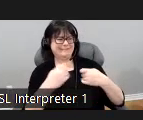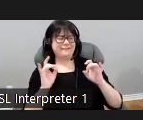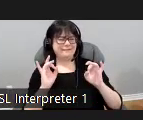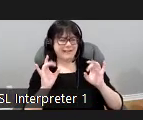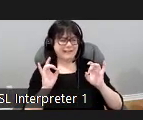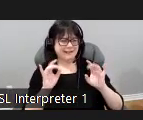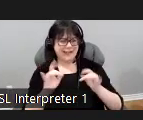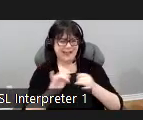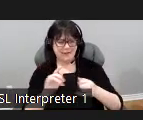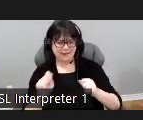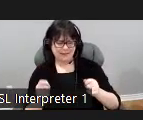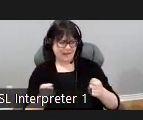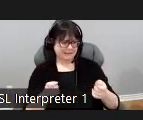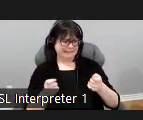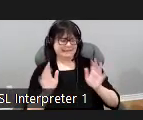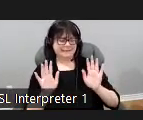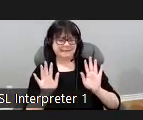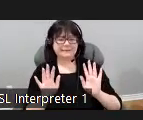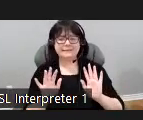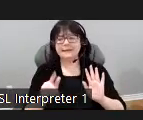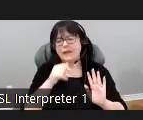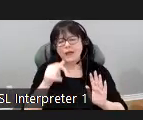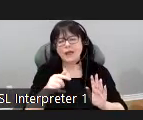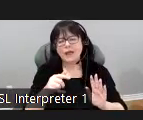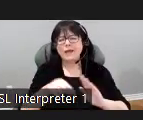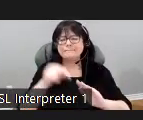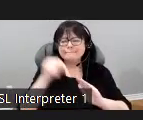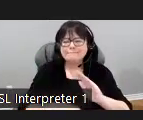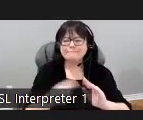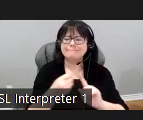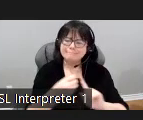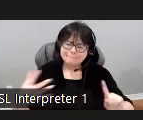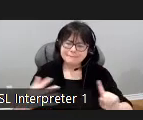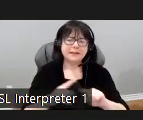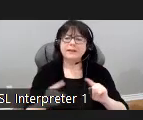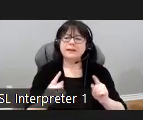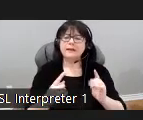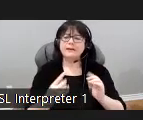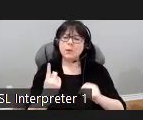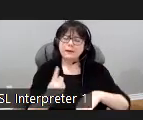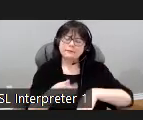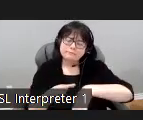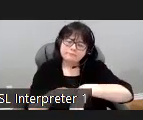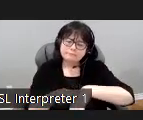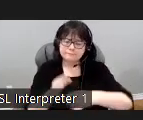So I'm not spending a lot of time on these things. I just am flagging them for you, that these are this